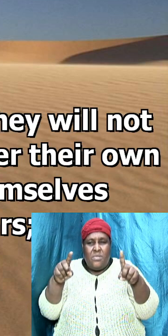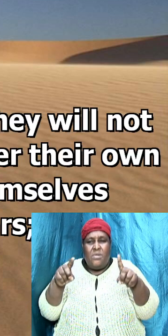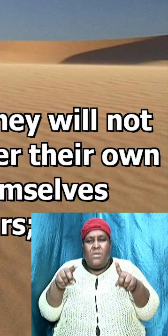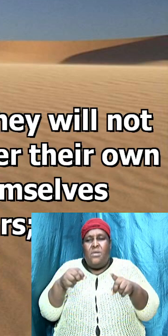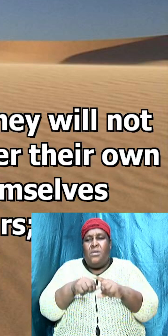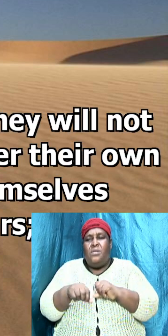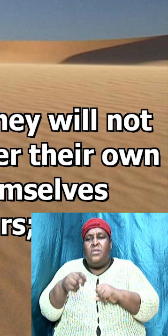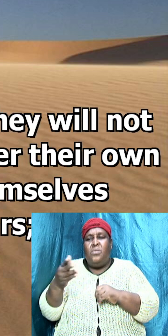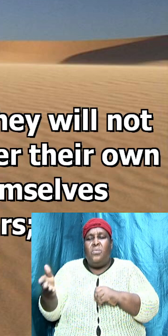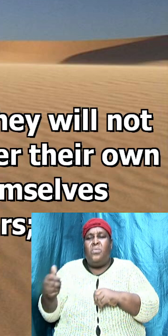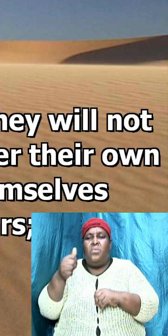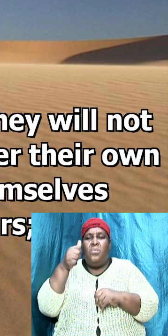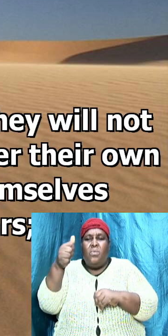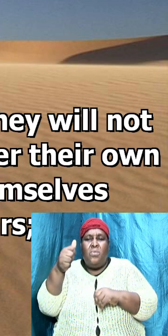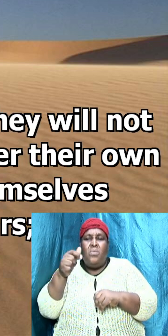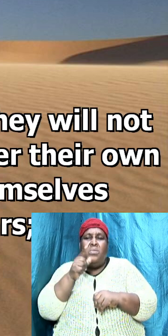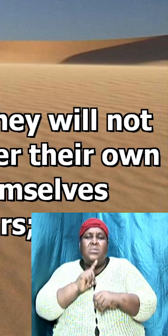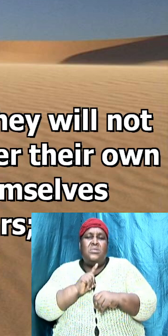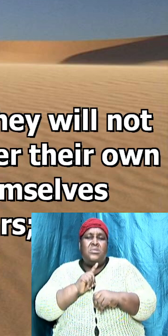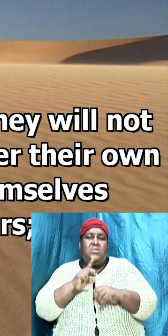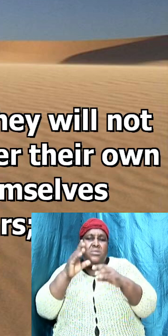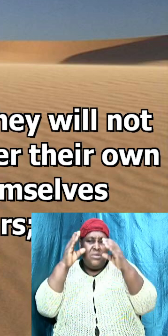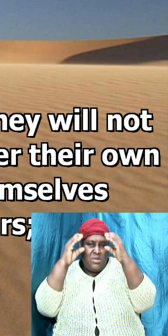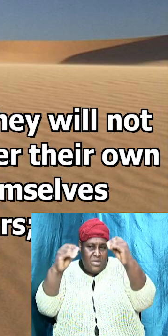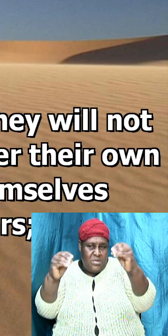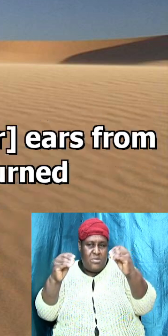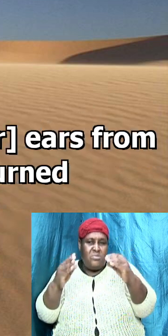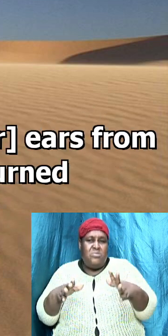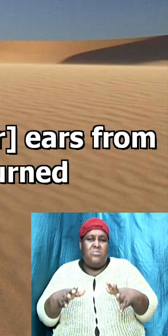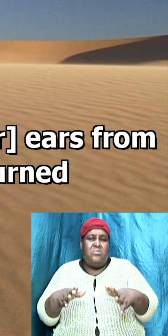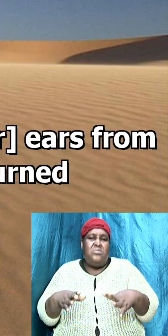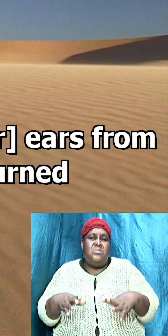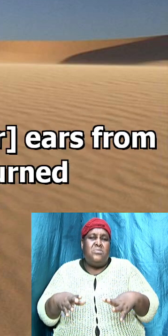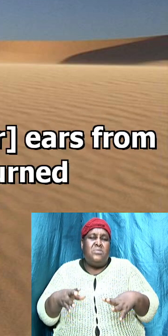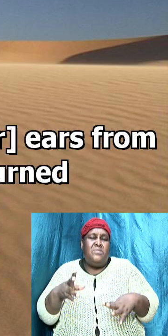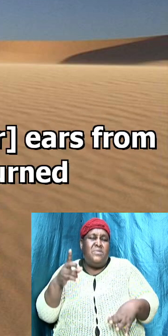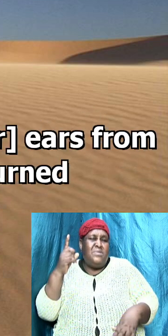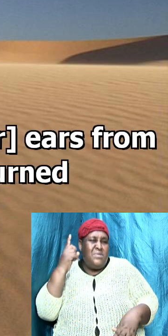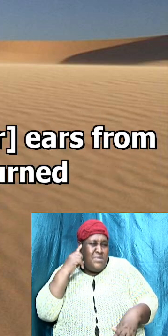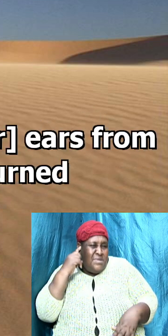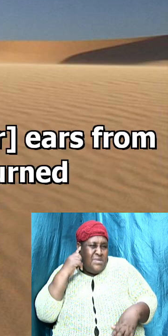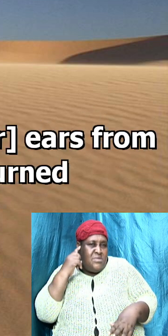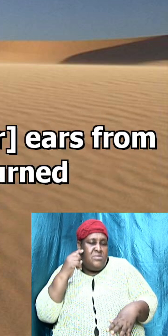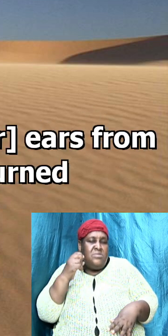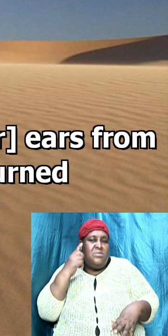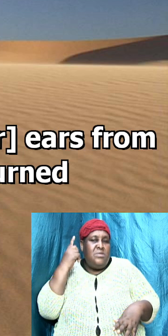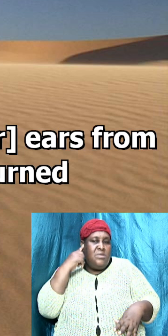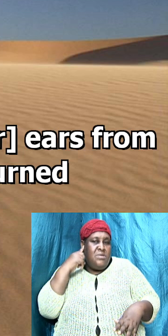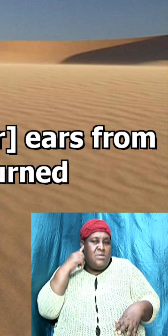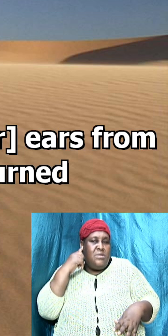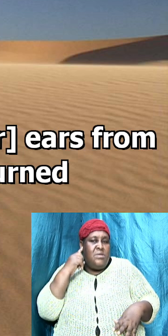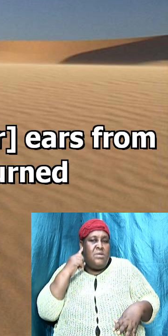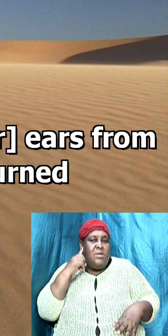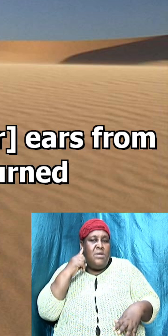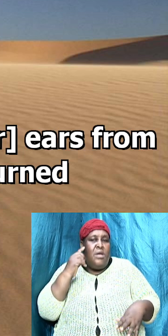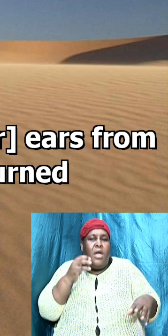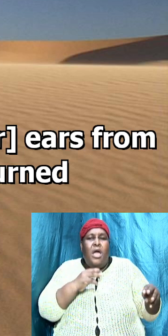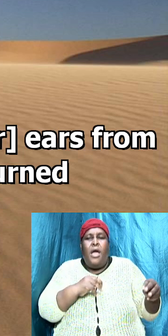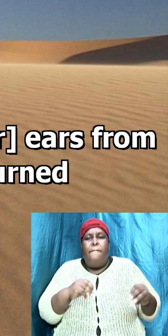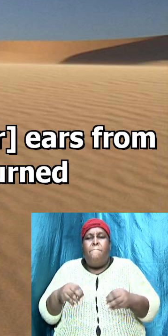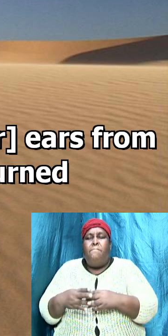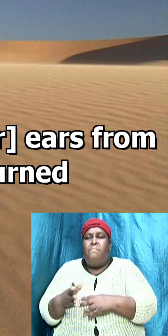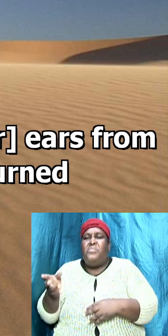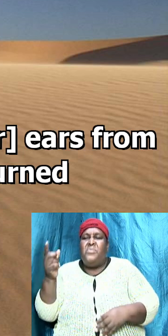themselves teachers having itching ears. And they shall turn away their